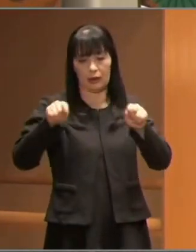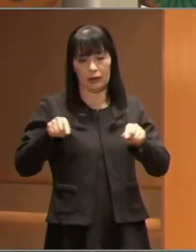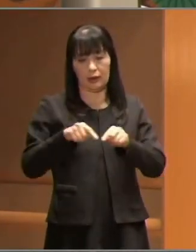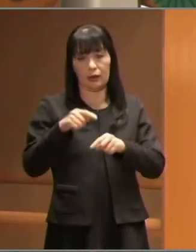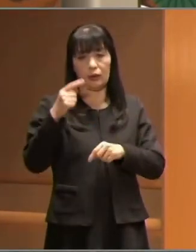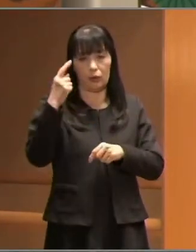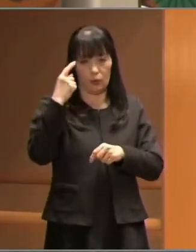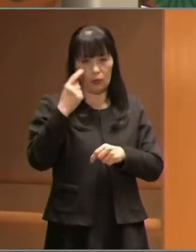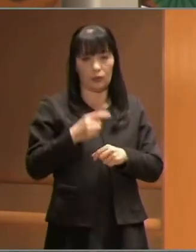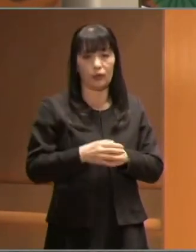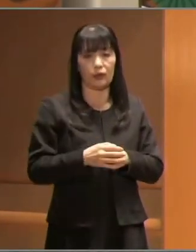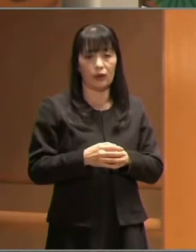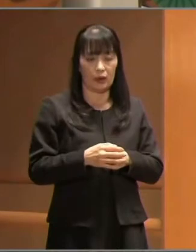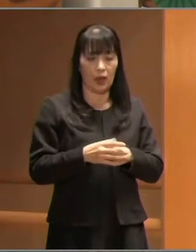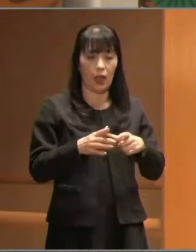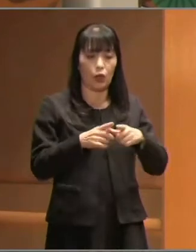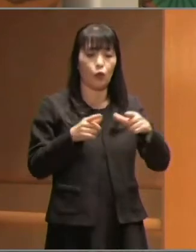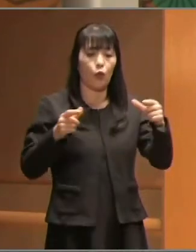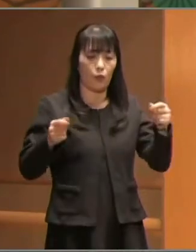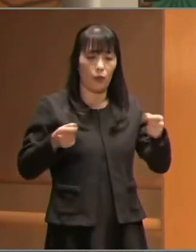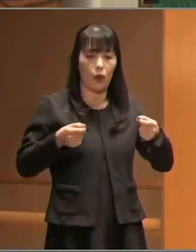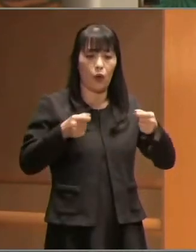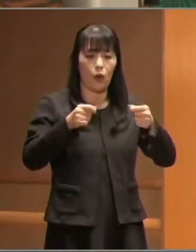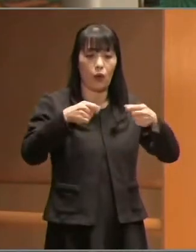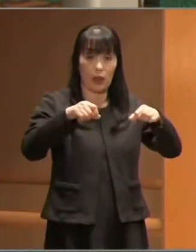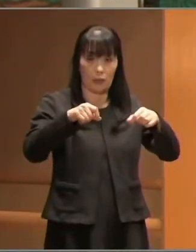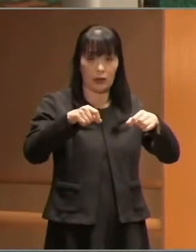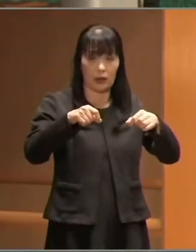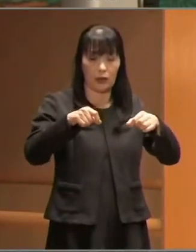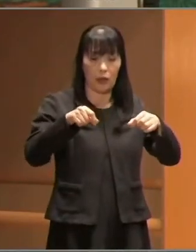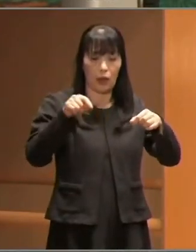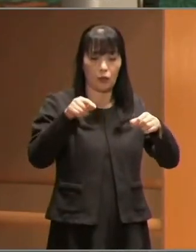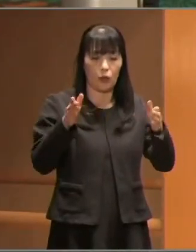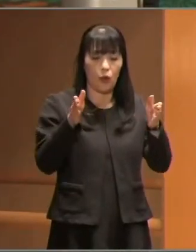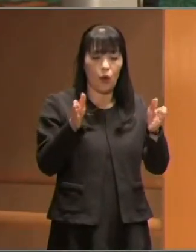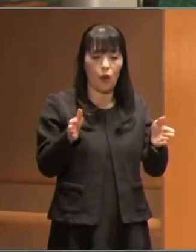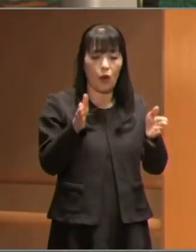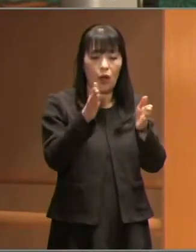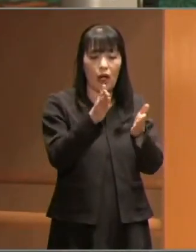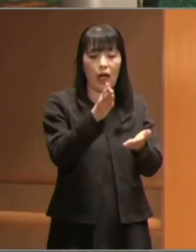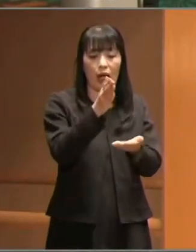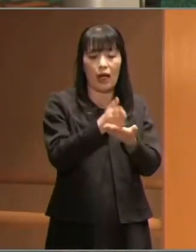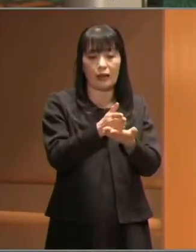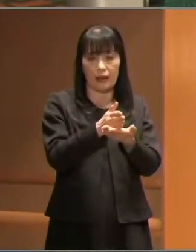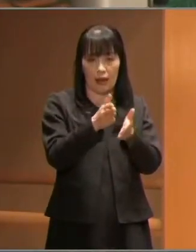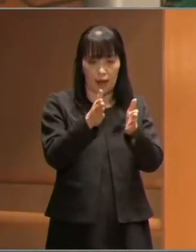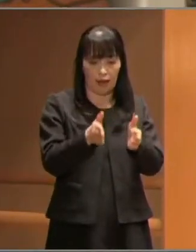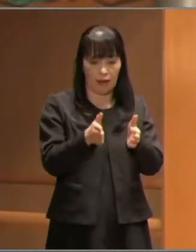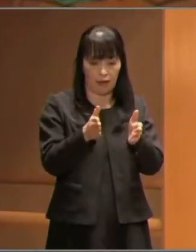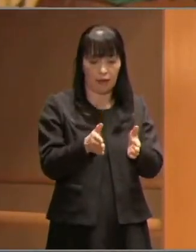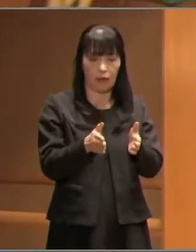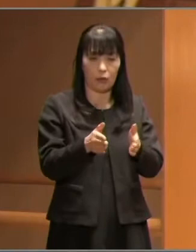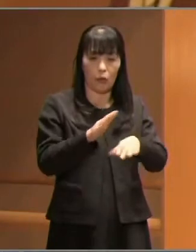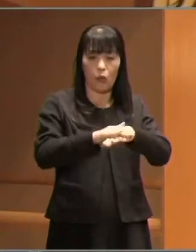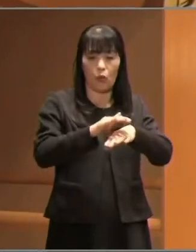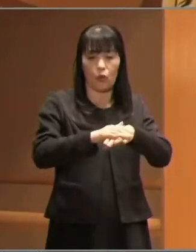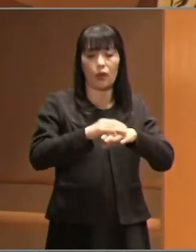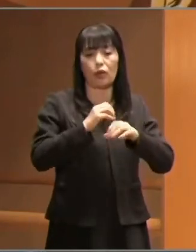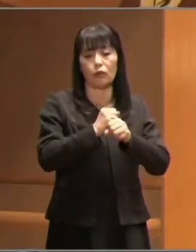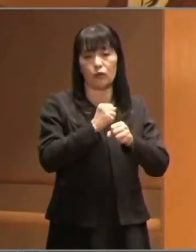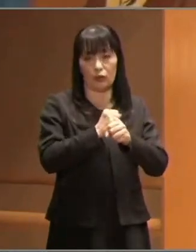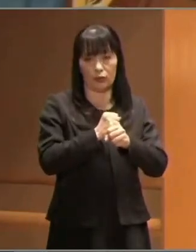Tosa Tengu Joshi and Minowashi. And most of other papers were in between